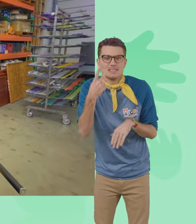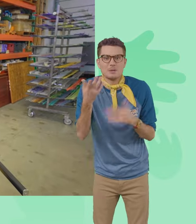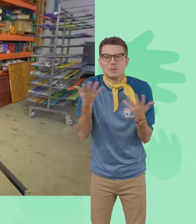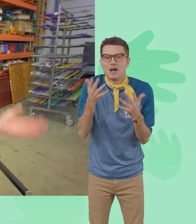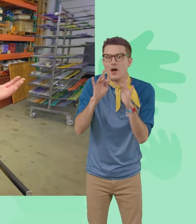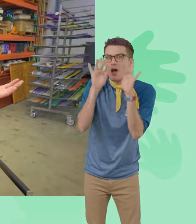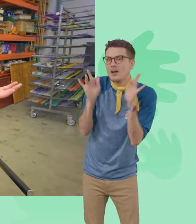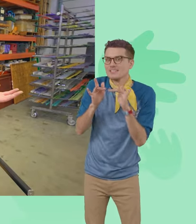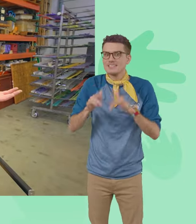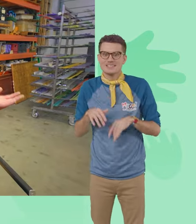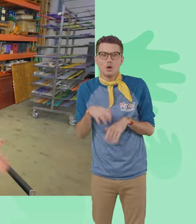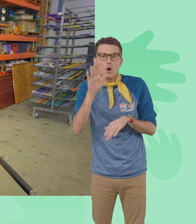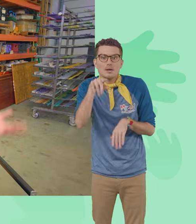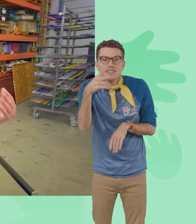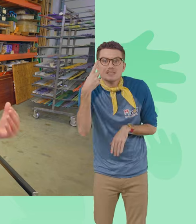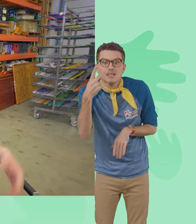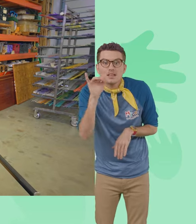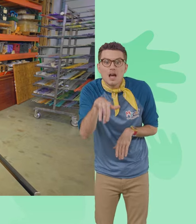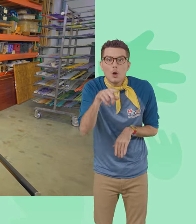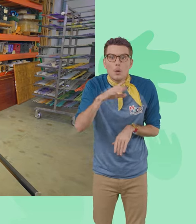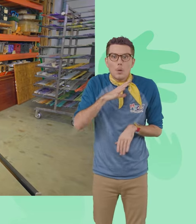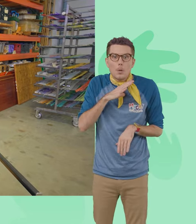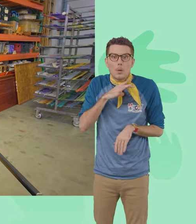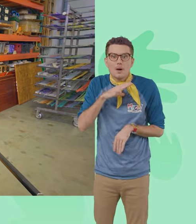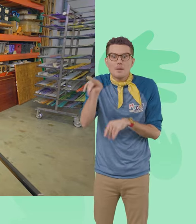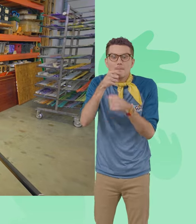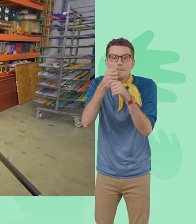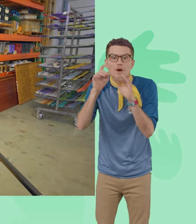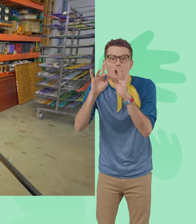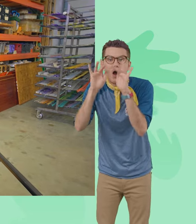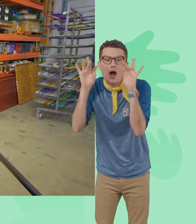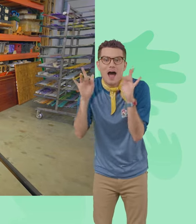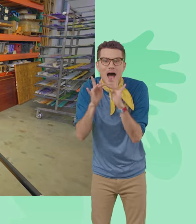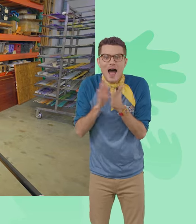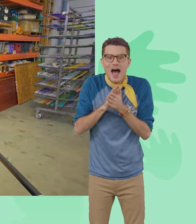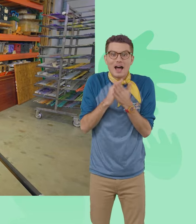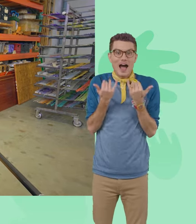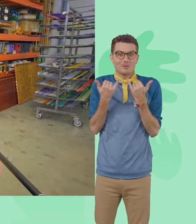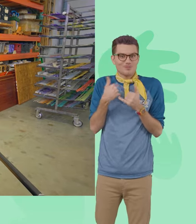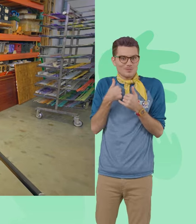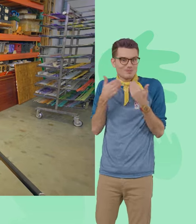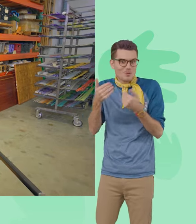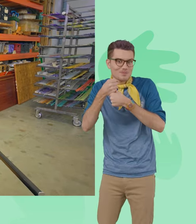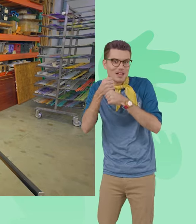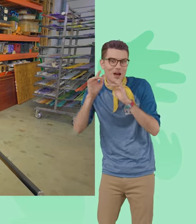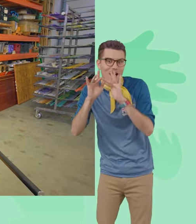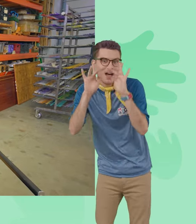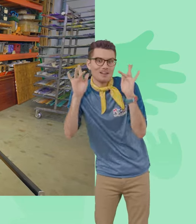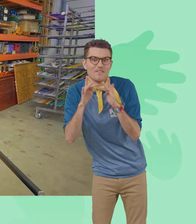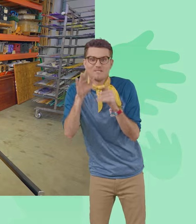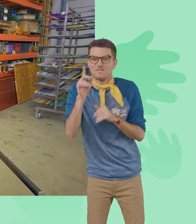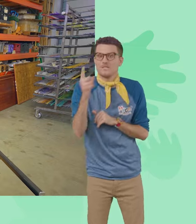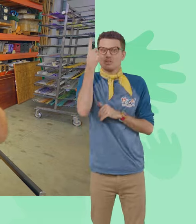Did you see that? That was so cool how they made that heart. Now I get to make a heart. But the first thing